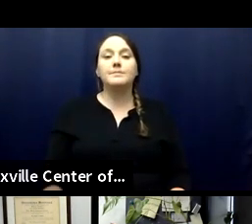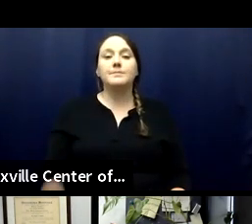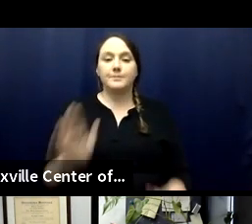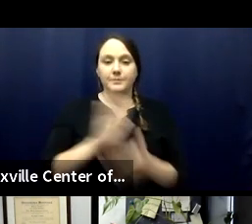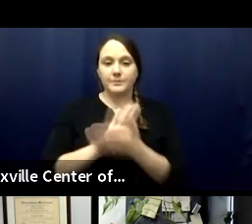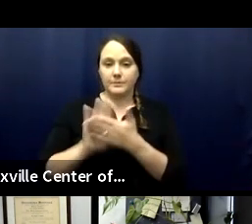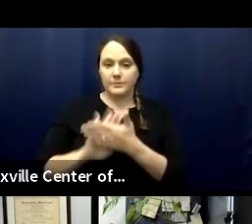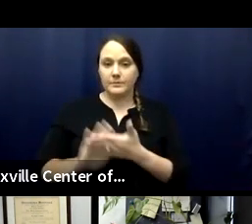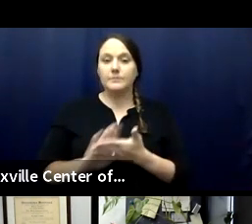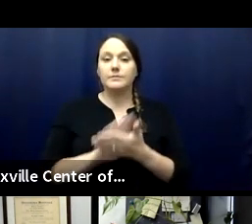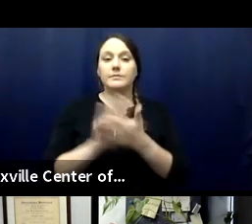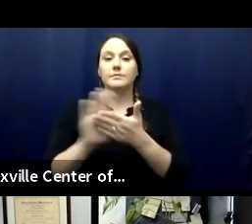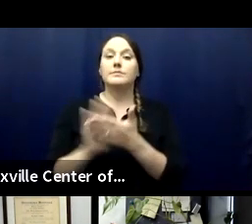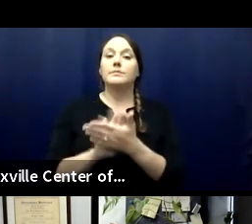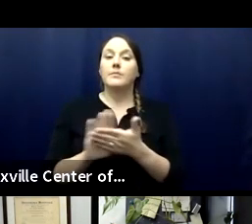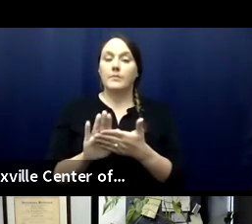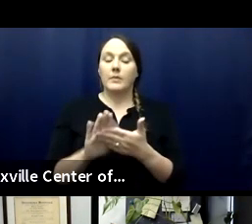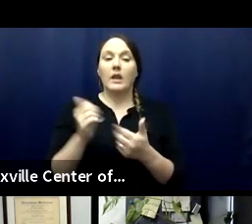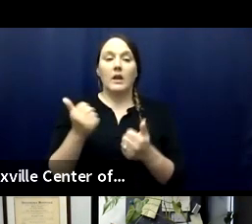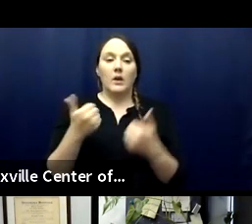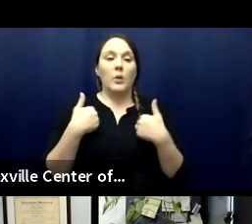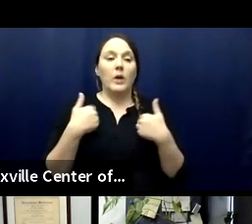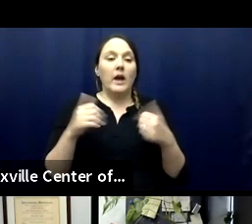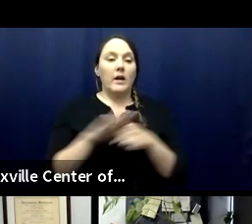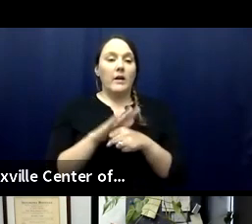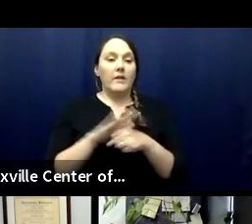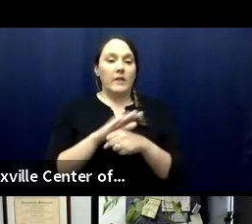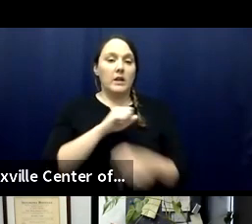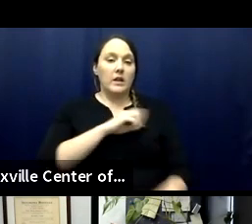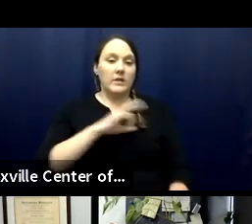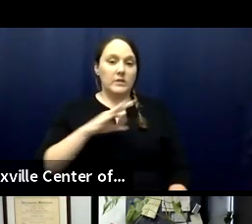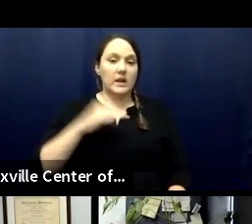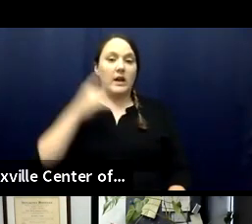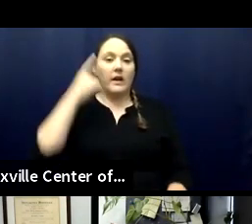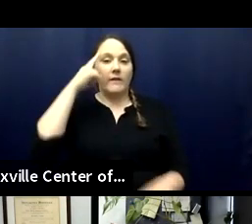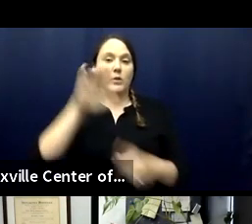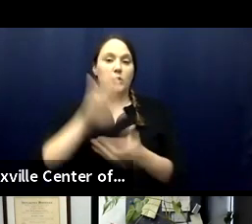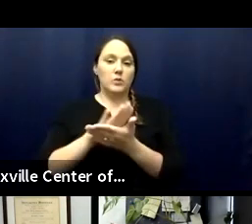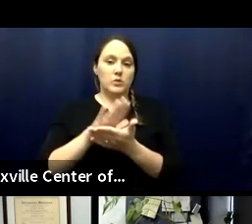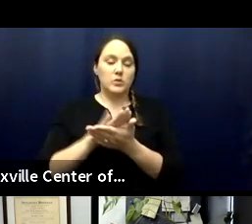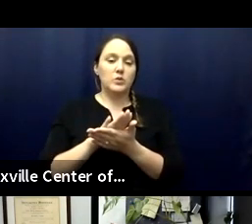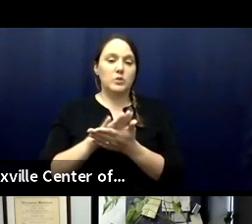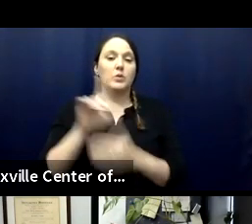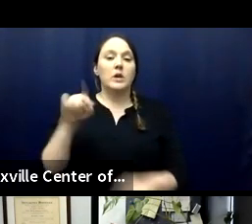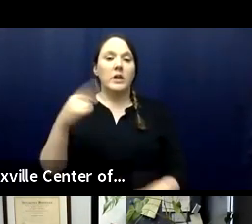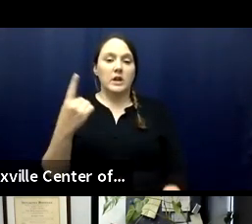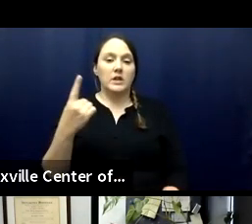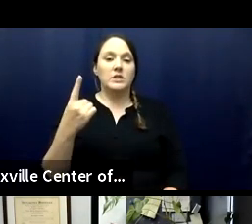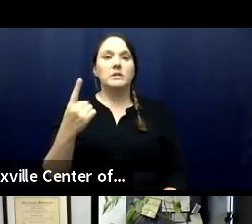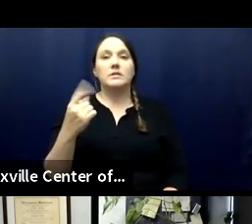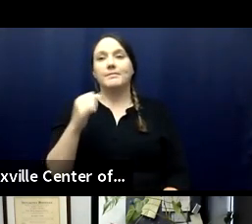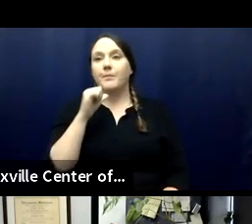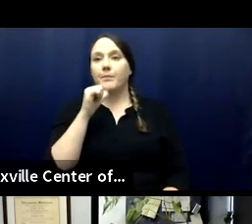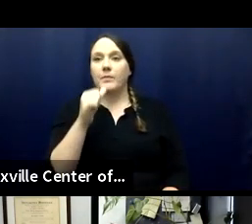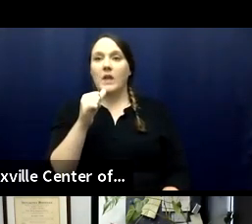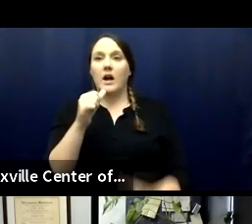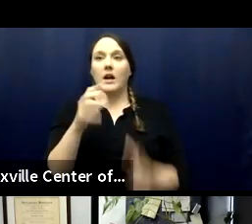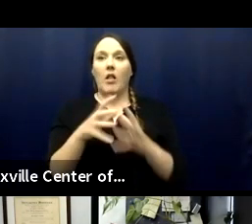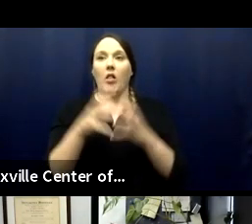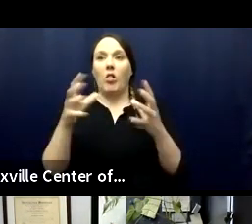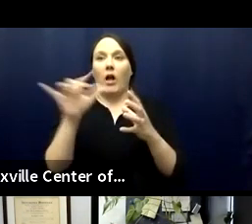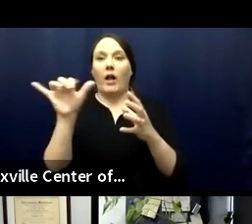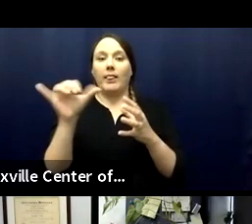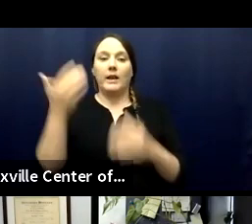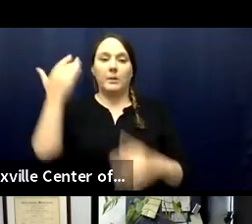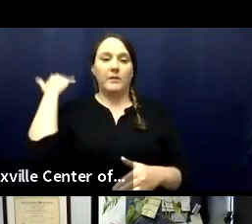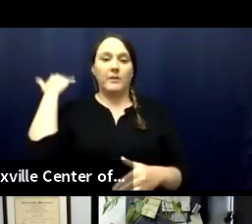that. So we do have enough custodians for the school. It's just that we don't have as many as we used to have.